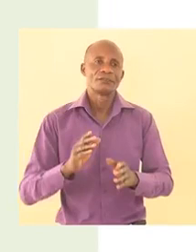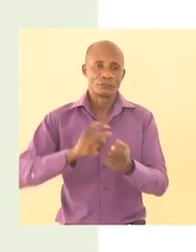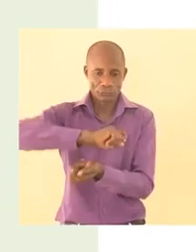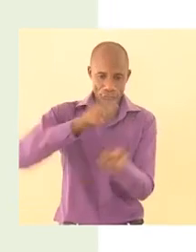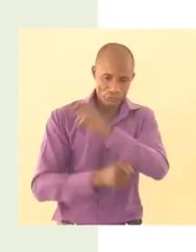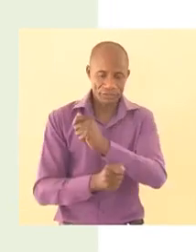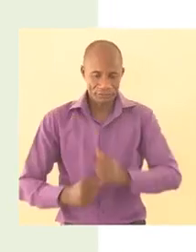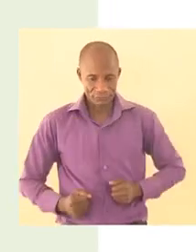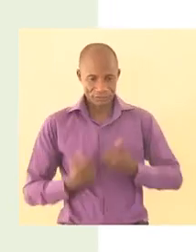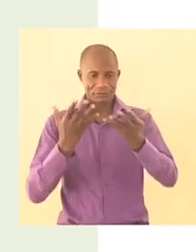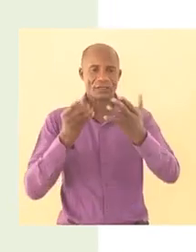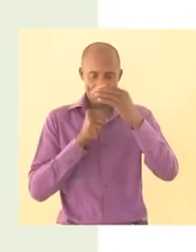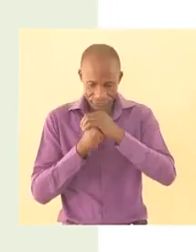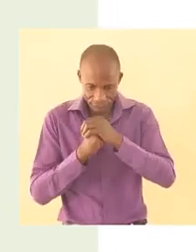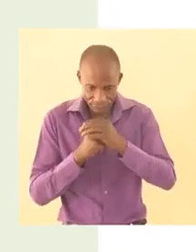sacrificial worship with,